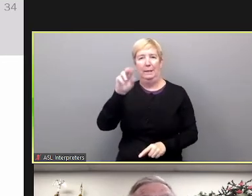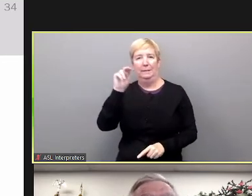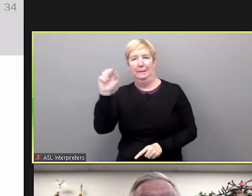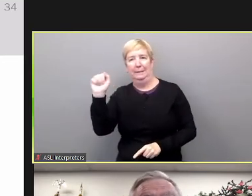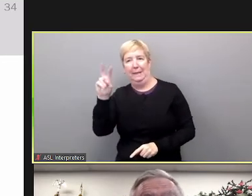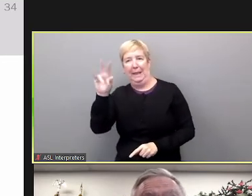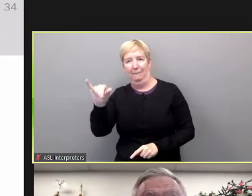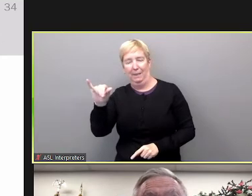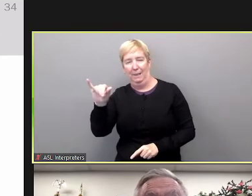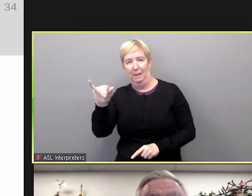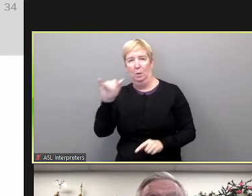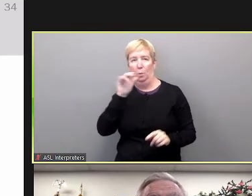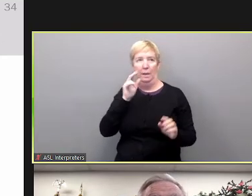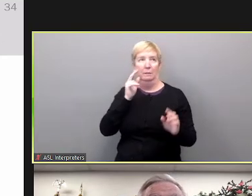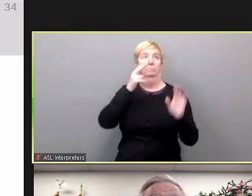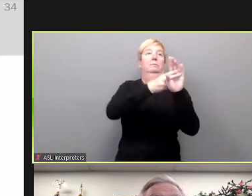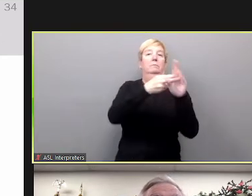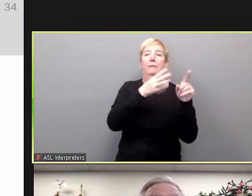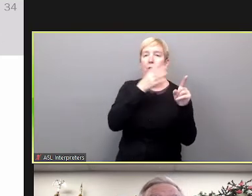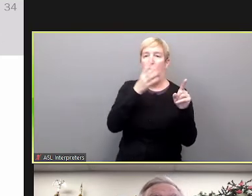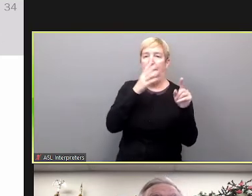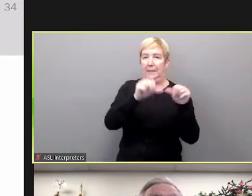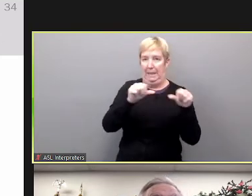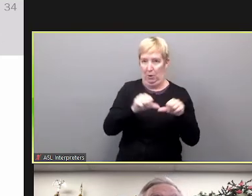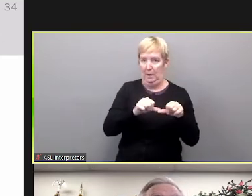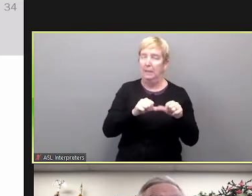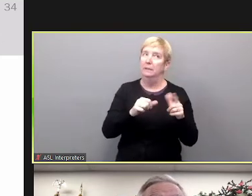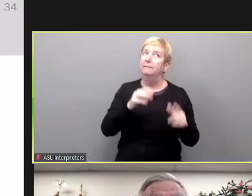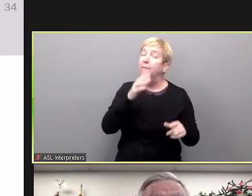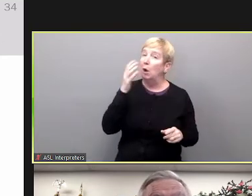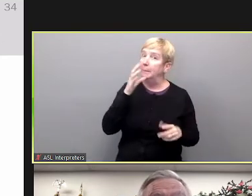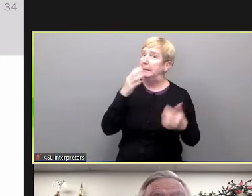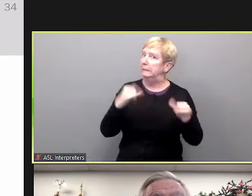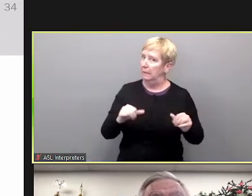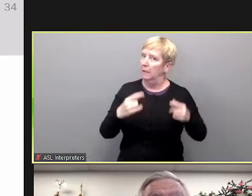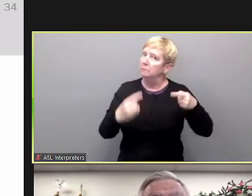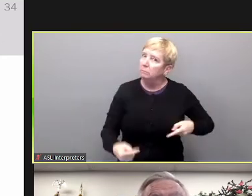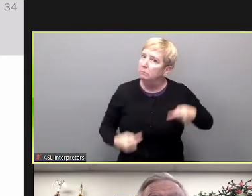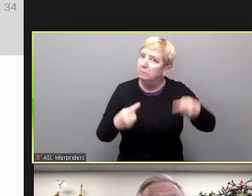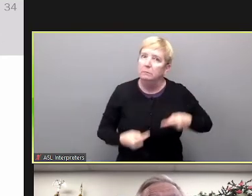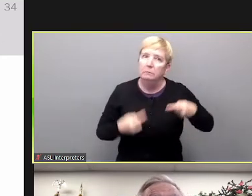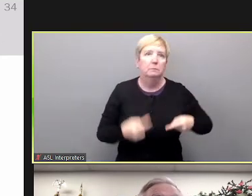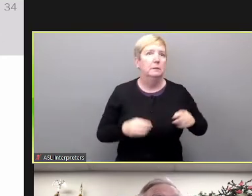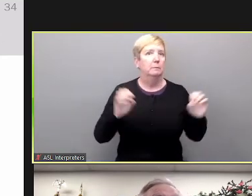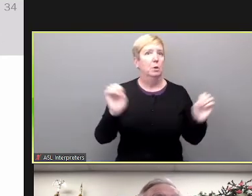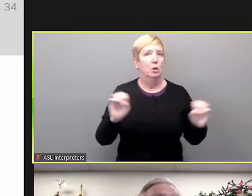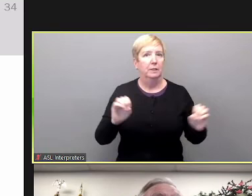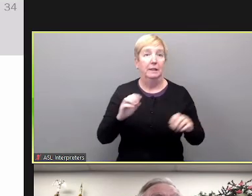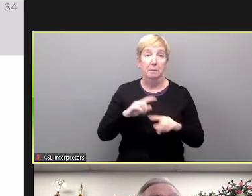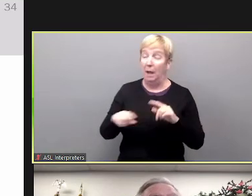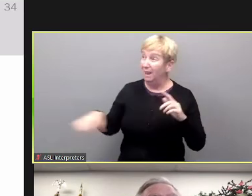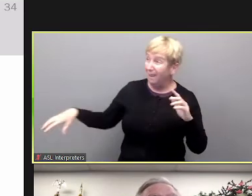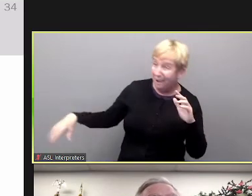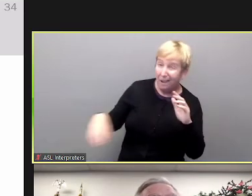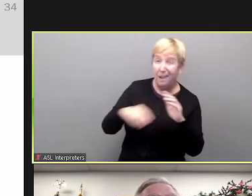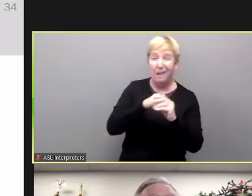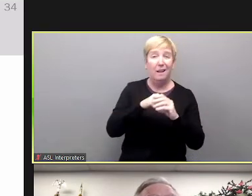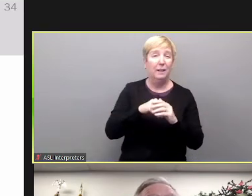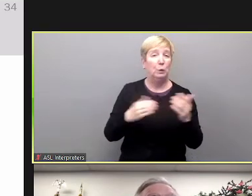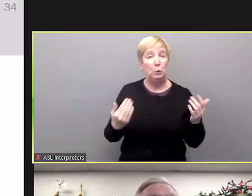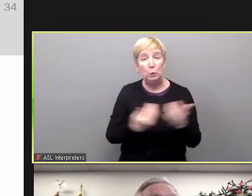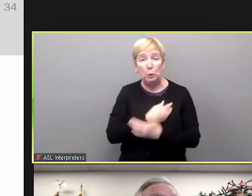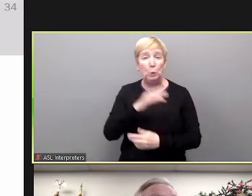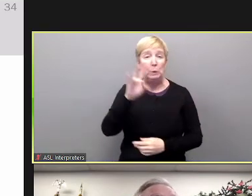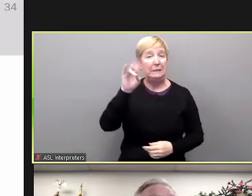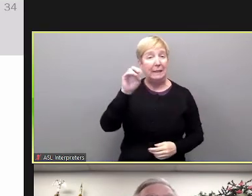They're still really in trouble in Farmington, working really hard with the additional 70 people to keep their heads above water, but they're